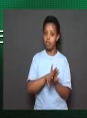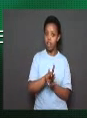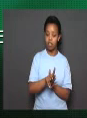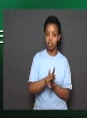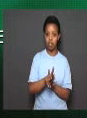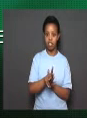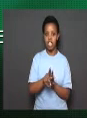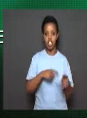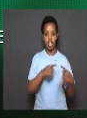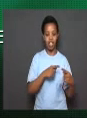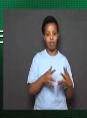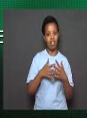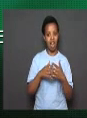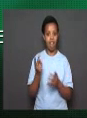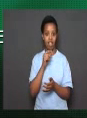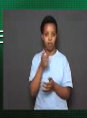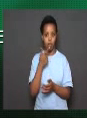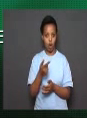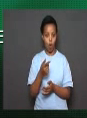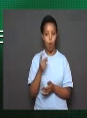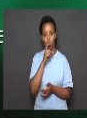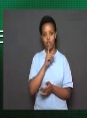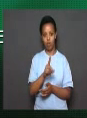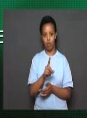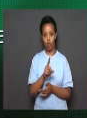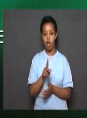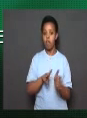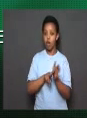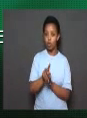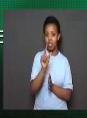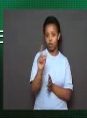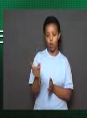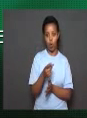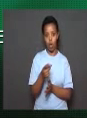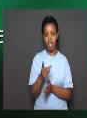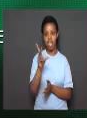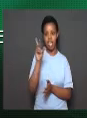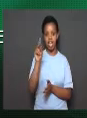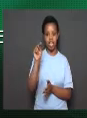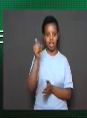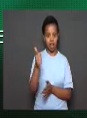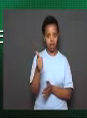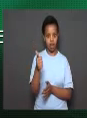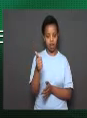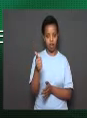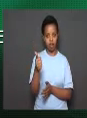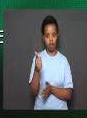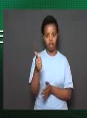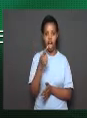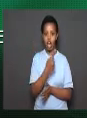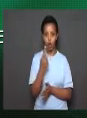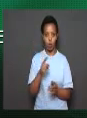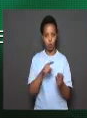false. Viruses contain small amounts of DNA and some